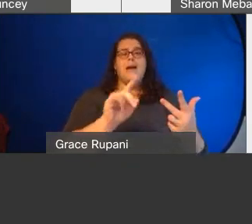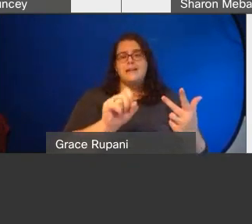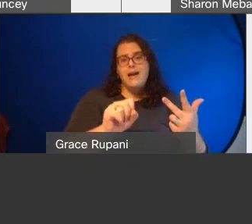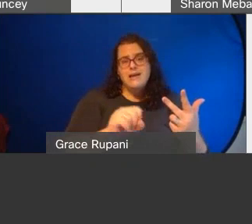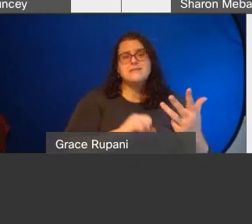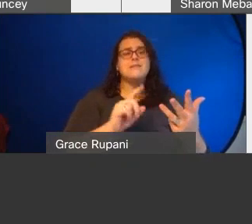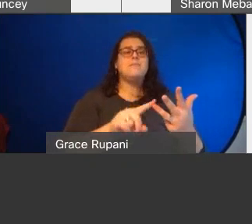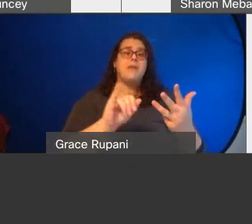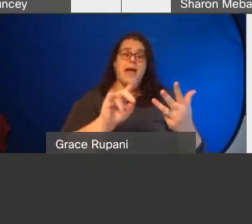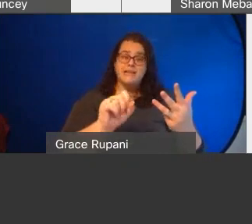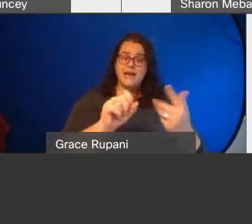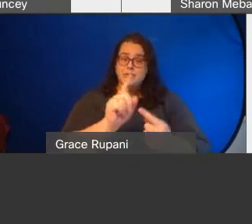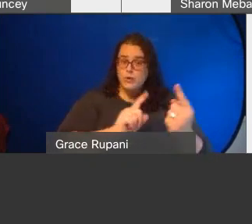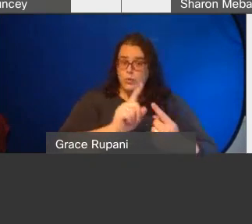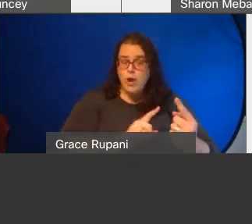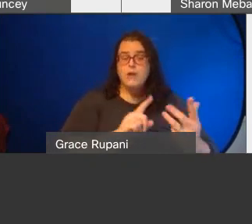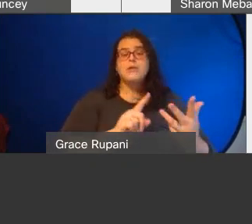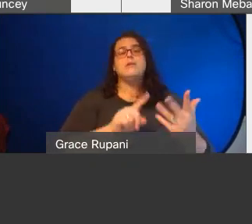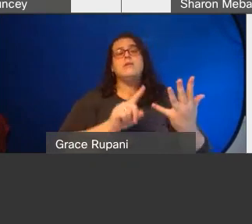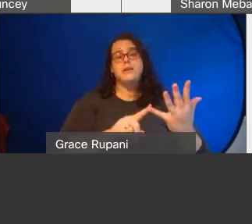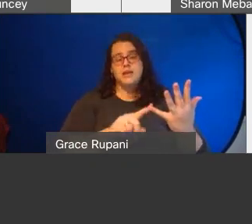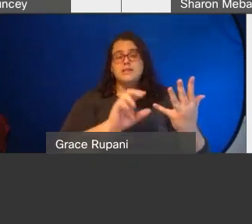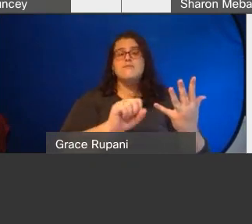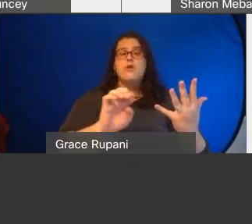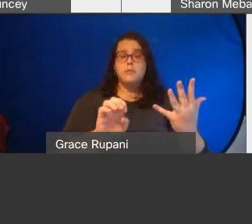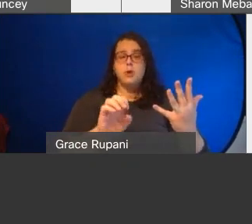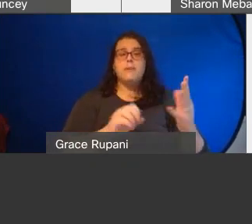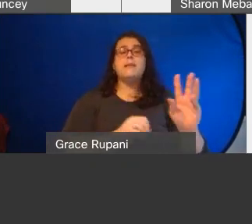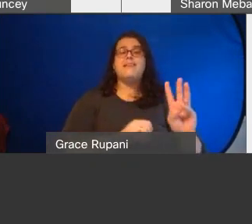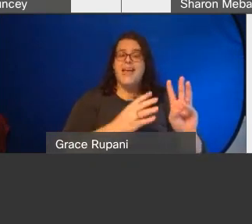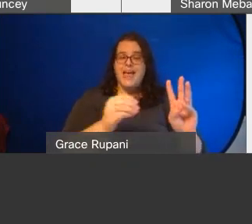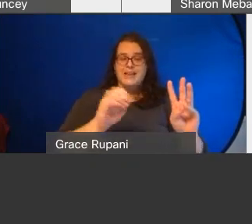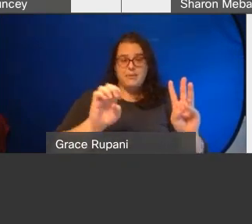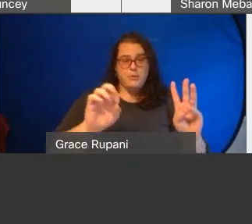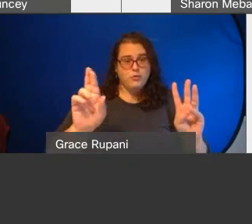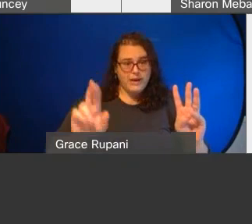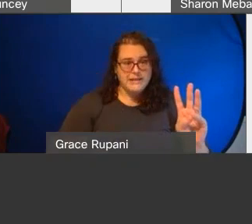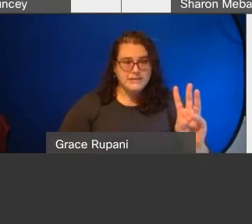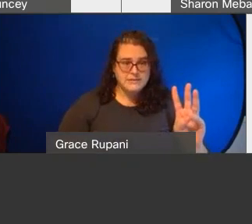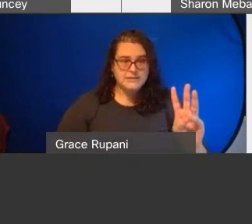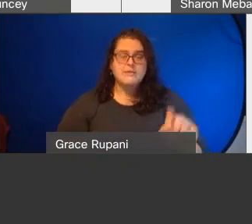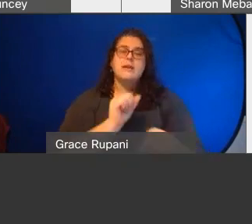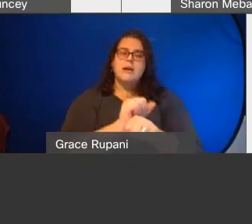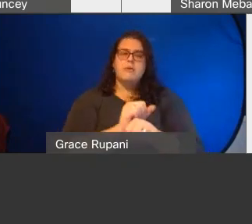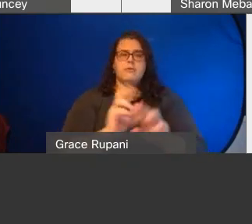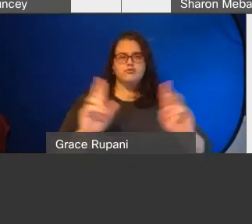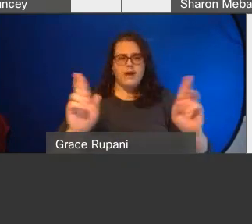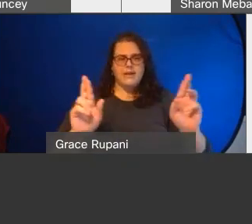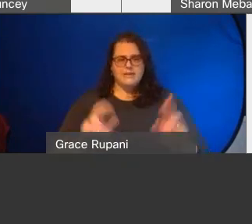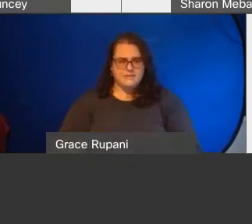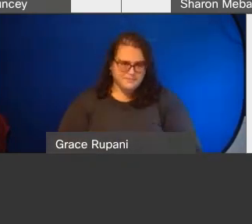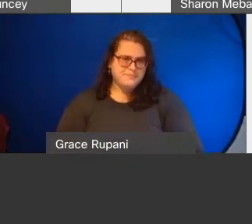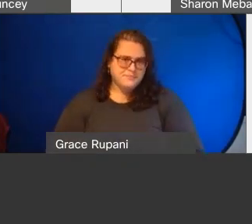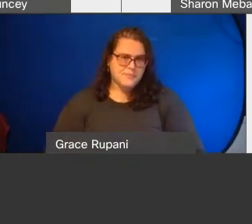one-to-one, supported employment, and employment readiness. What this allows for is that anyone who is authorized for